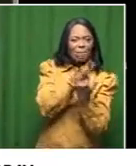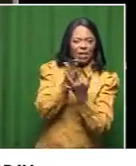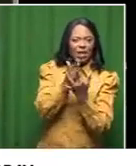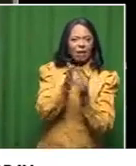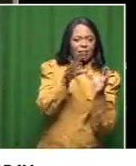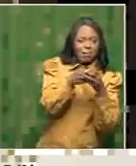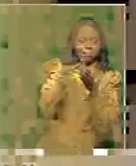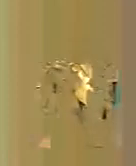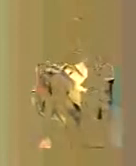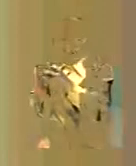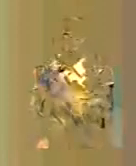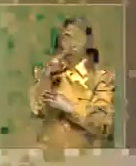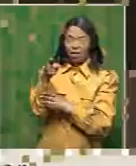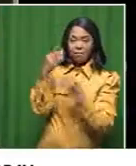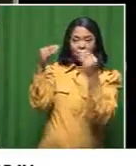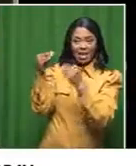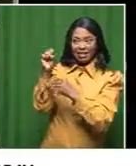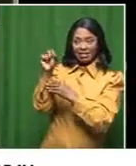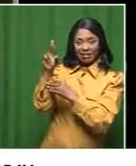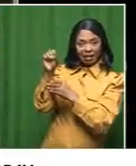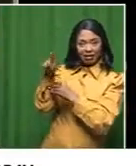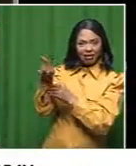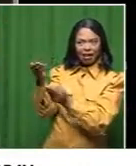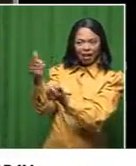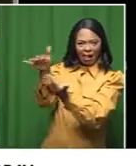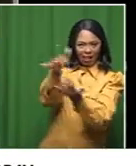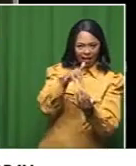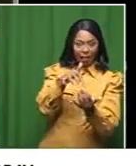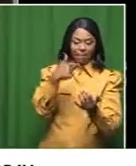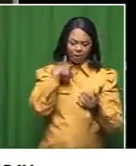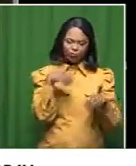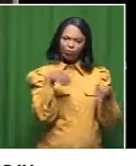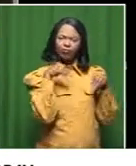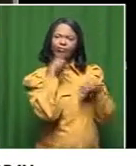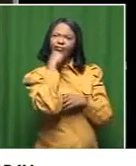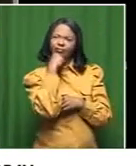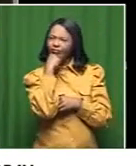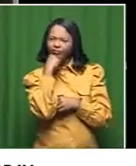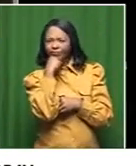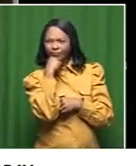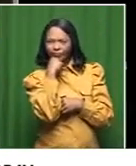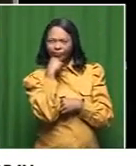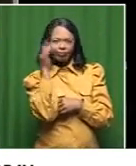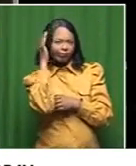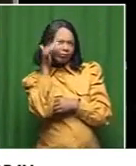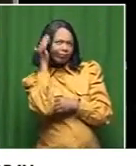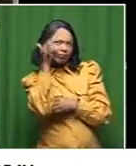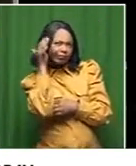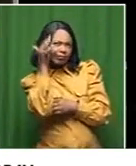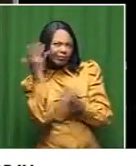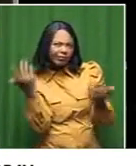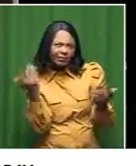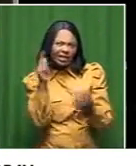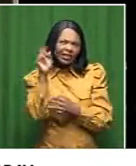spoke about revenue collection, and I'm sitting here wondering, why can't I get a tax rebate for